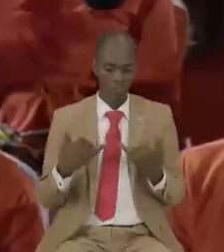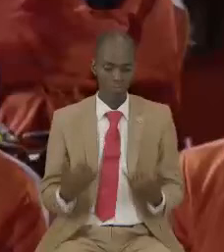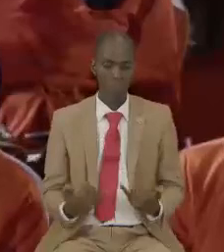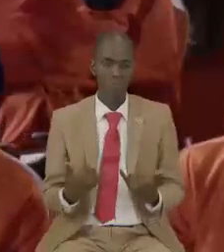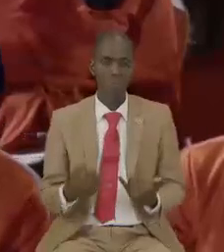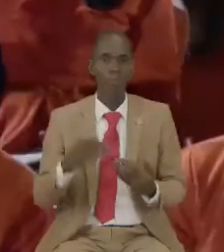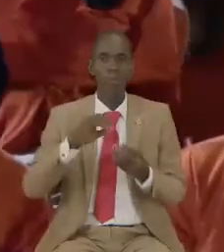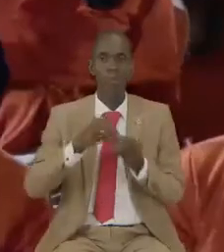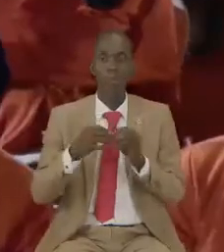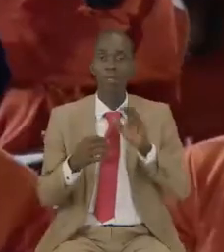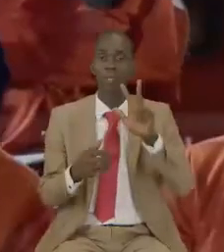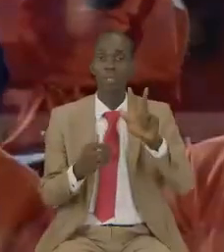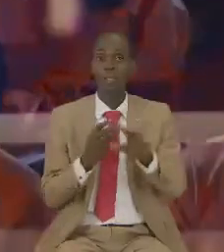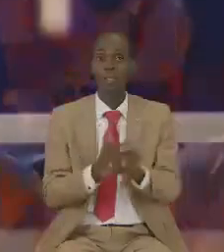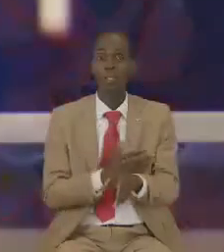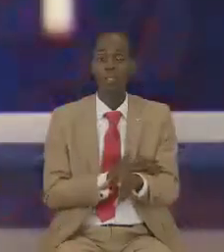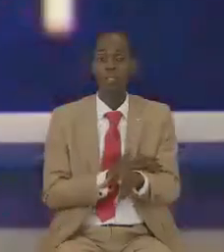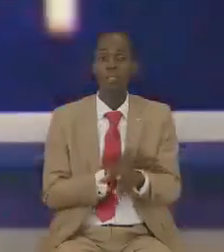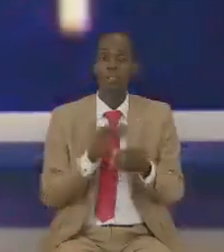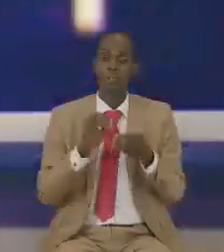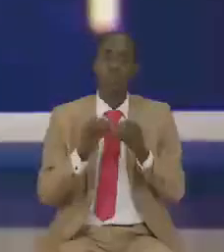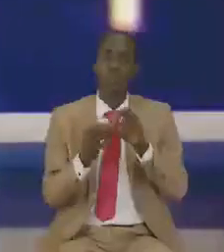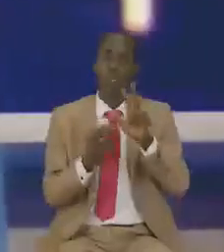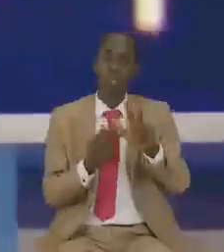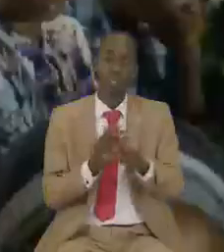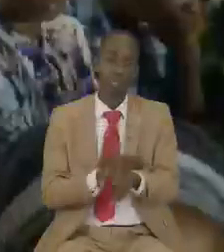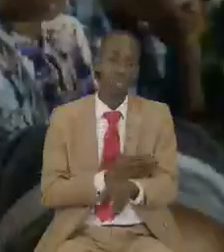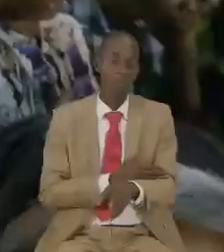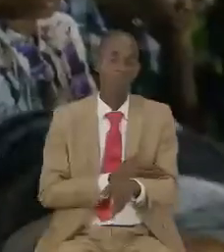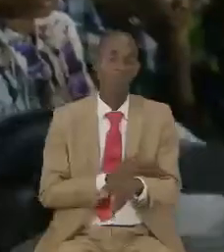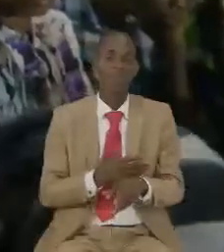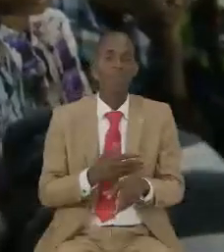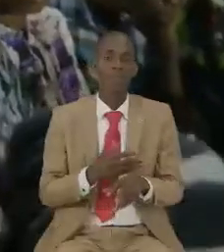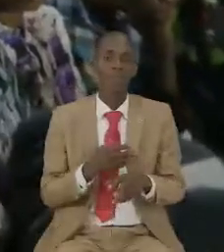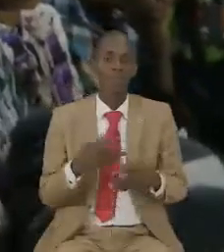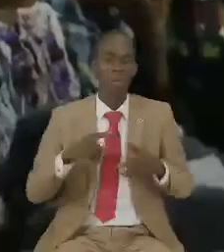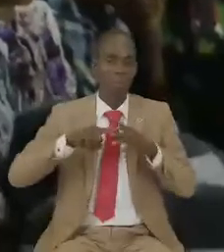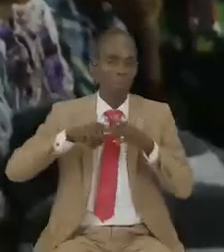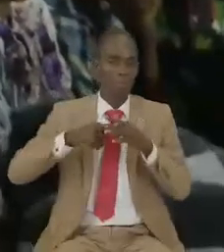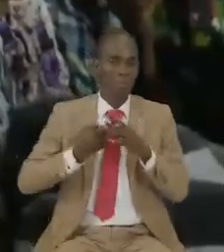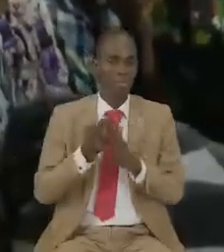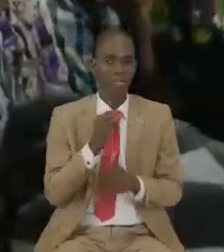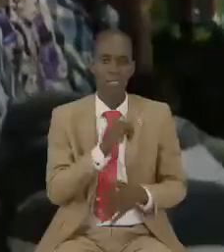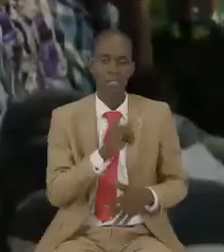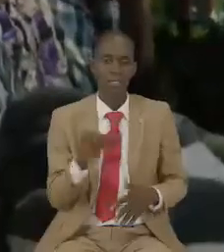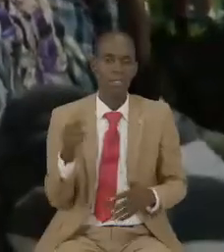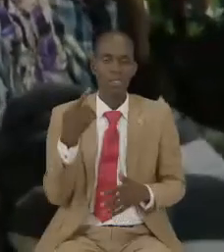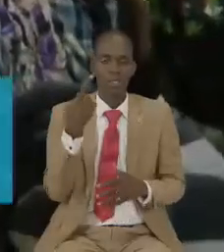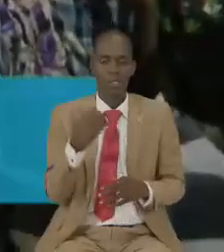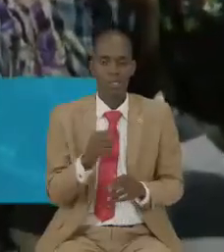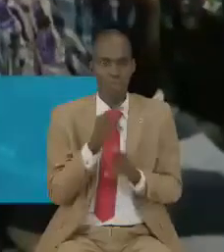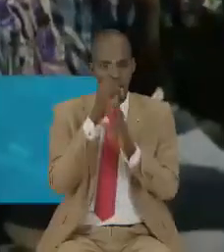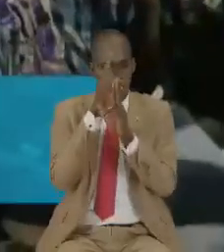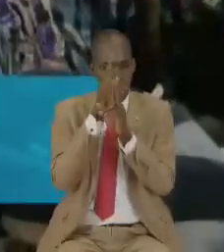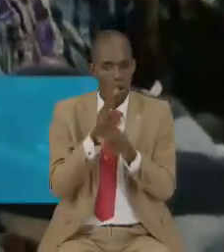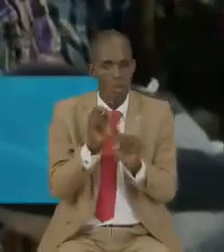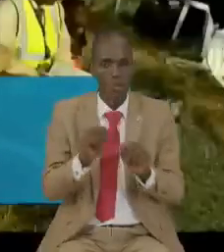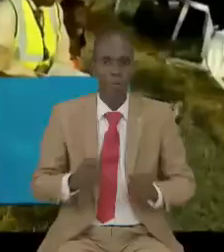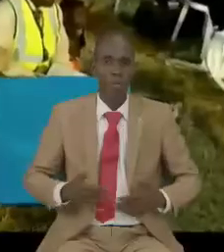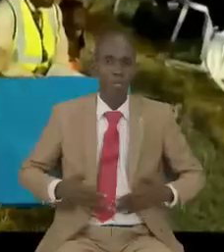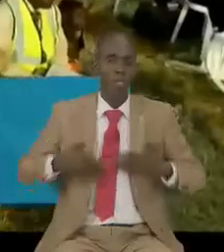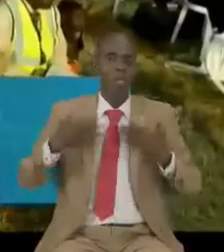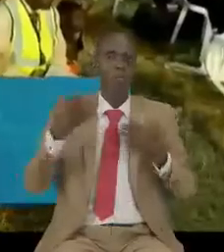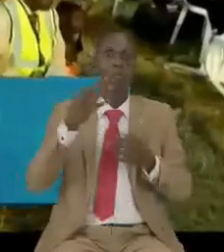three now. Point number three, beginning the honorable life of